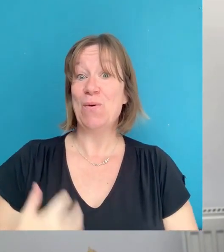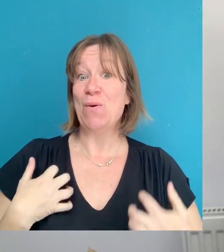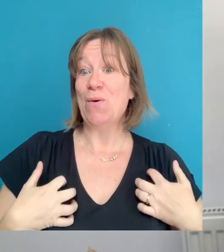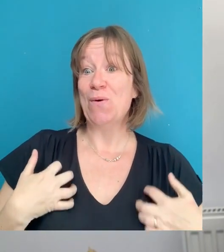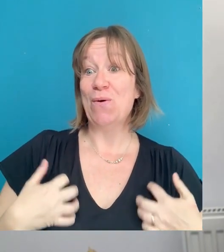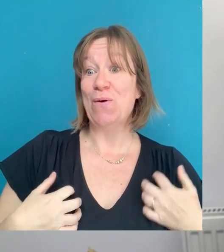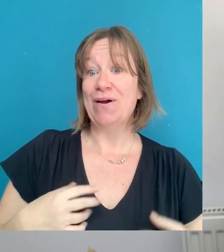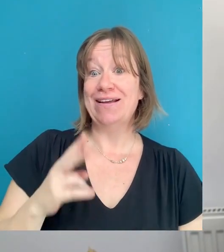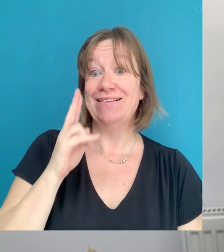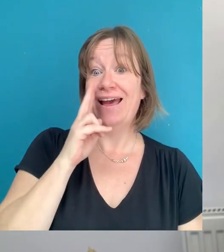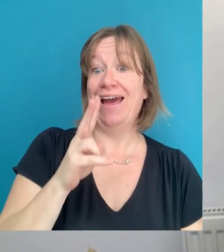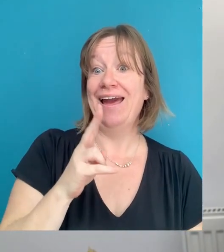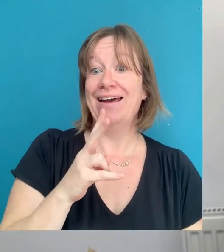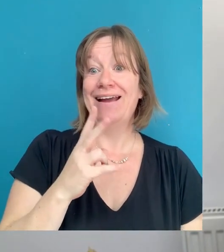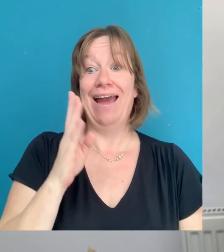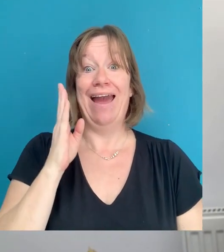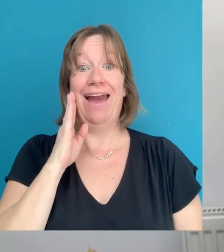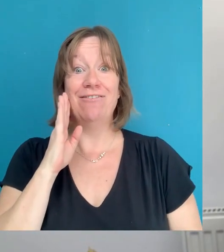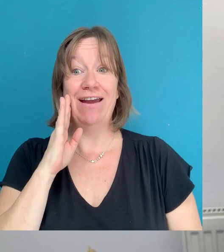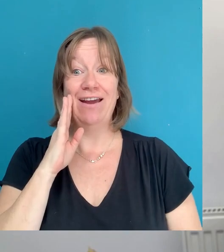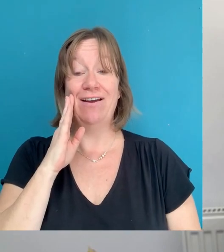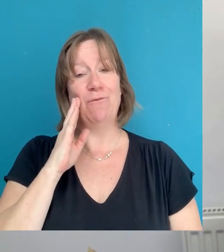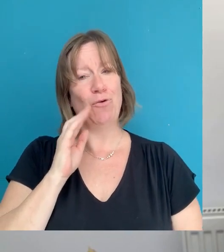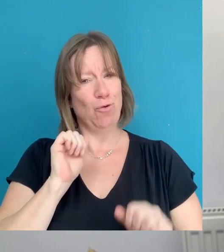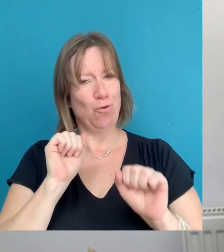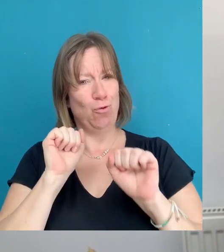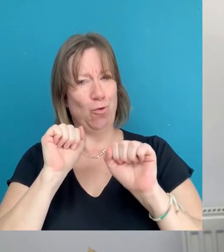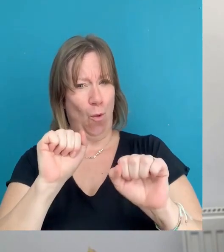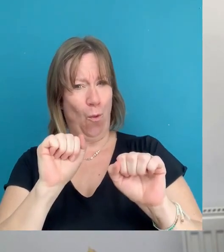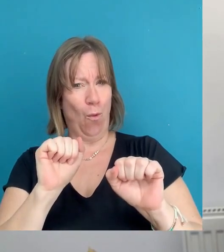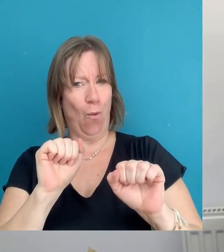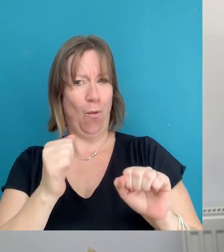and I really look forward to seeing and hearing